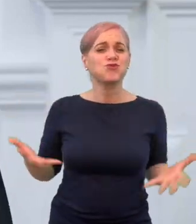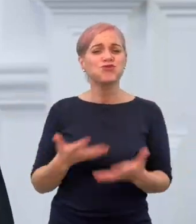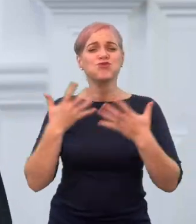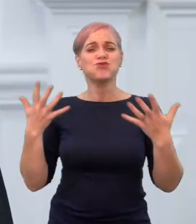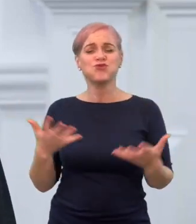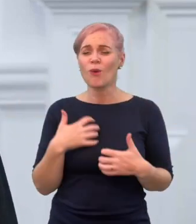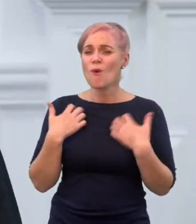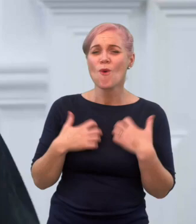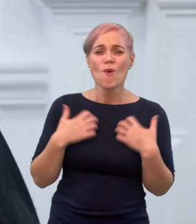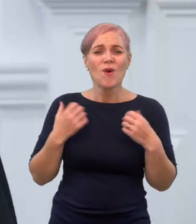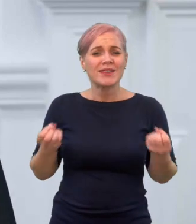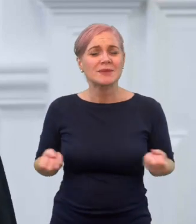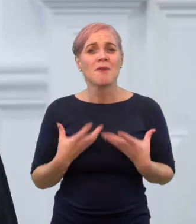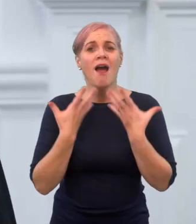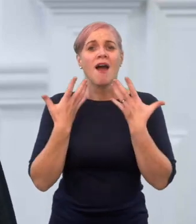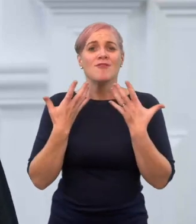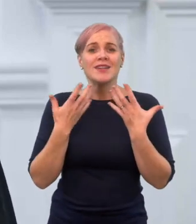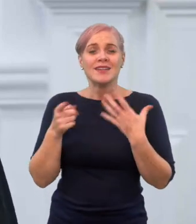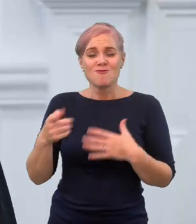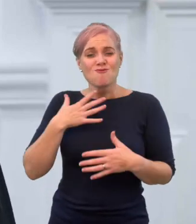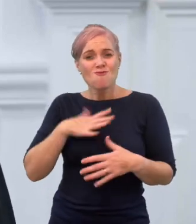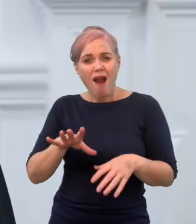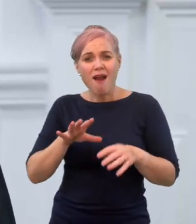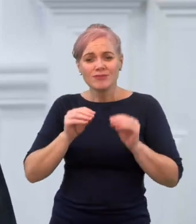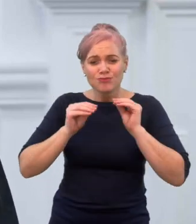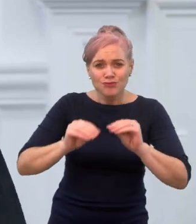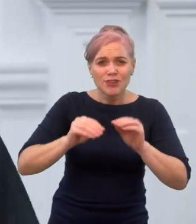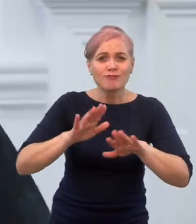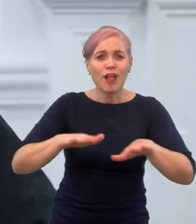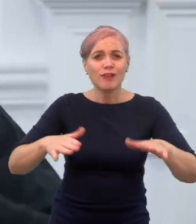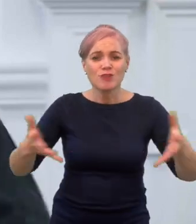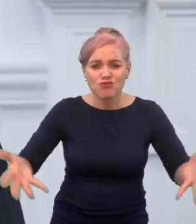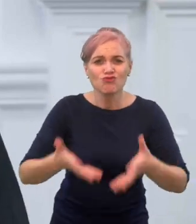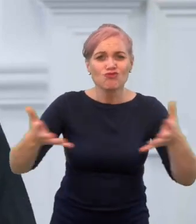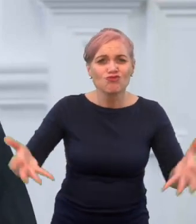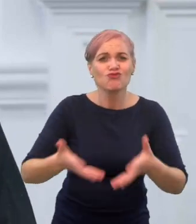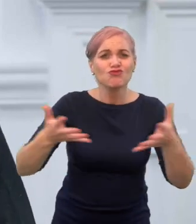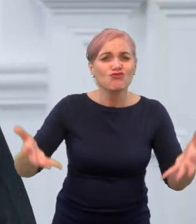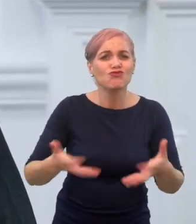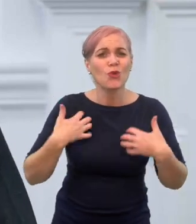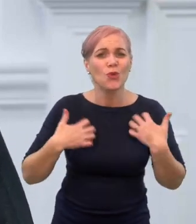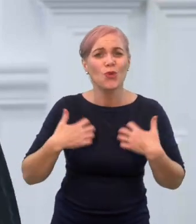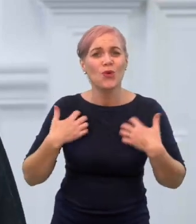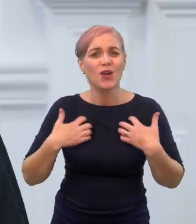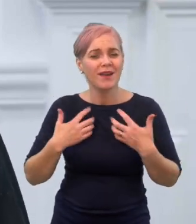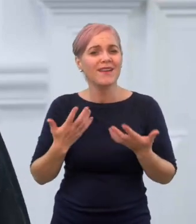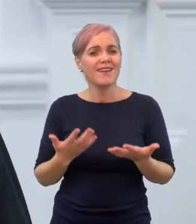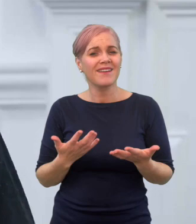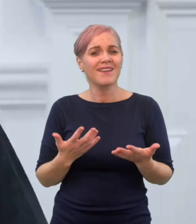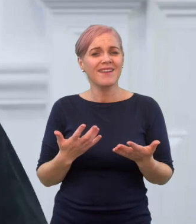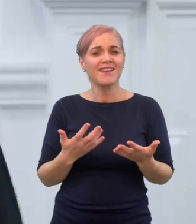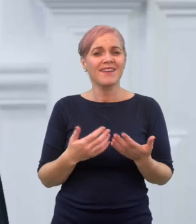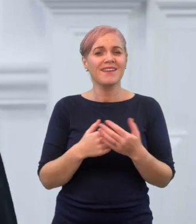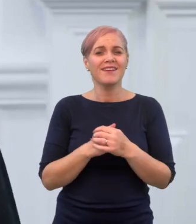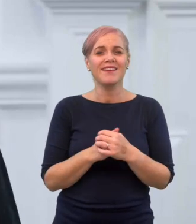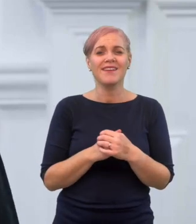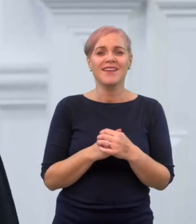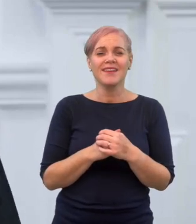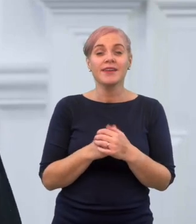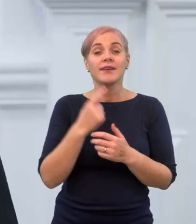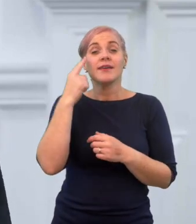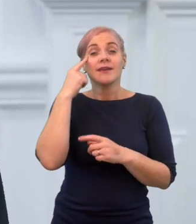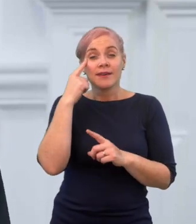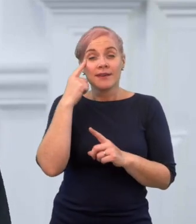character, he's an inspiring character, he wants to, you know, educate children in an entertaining